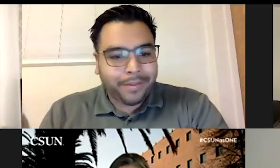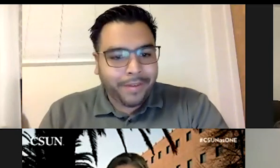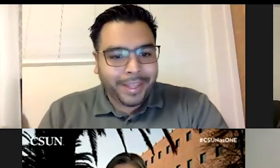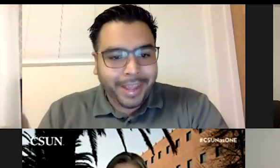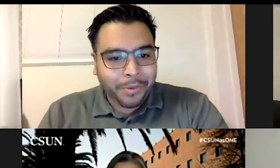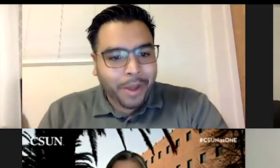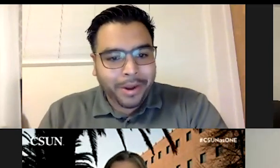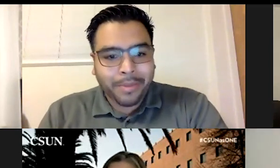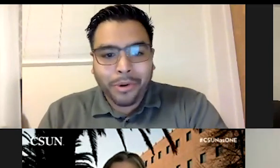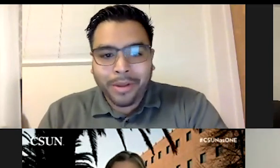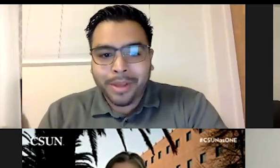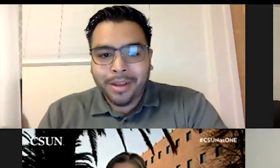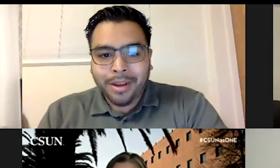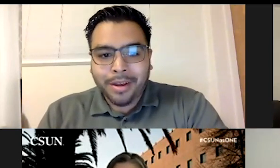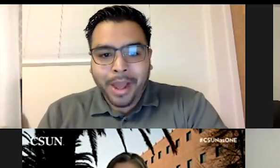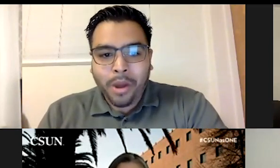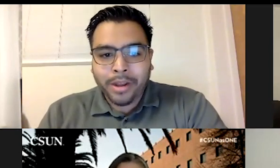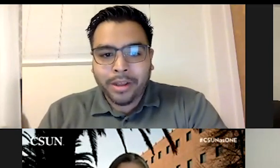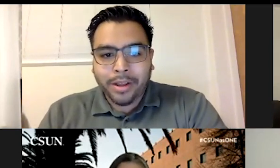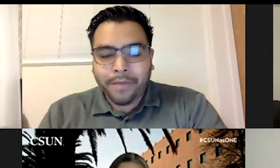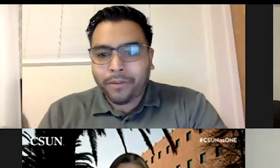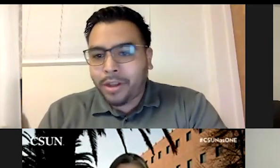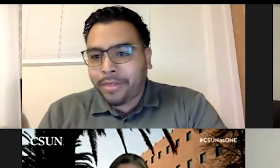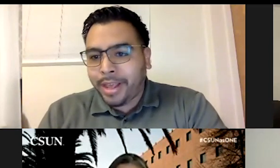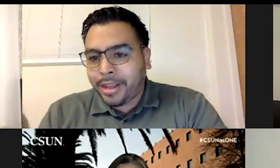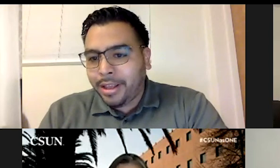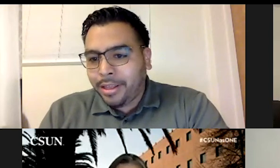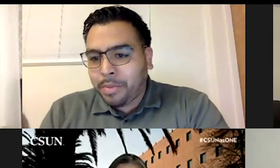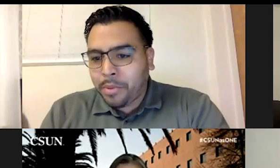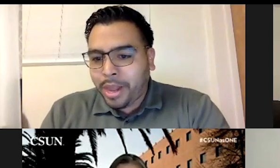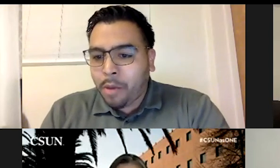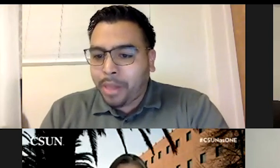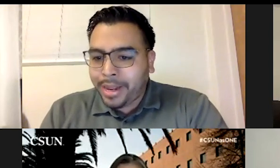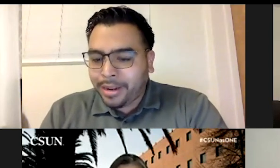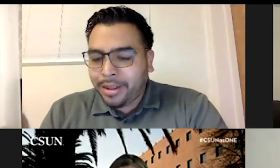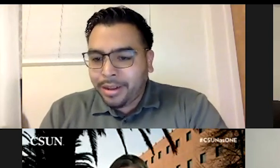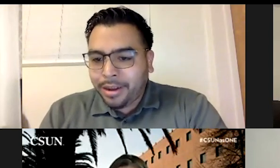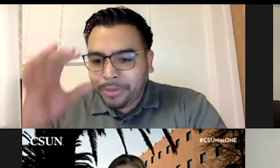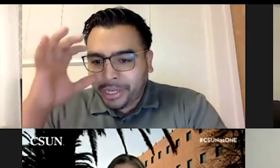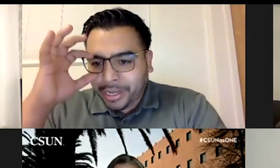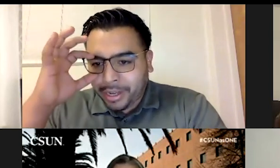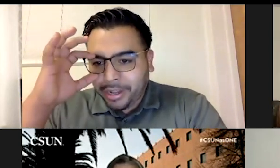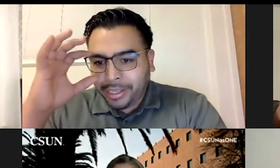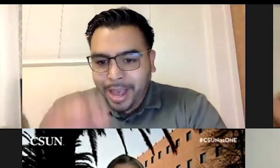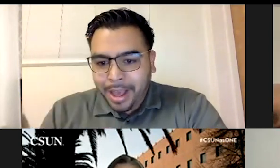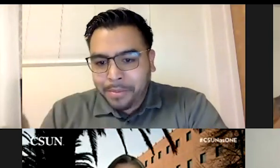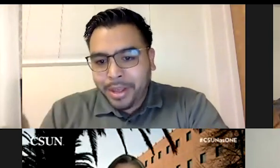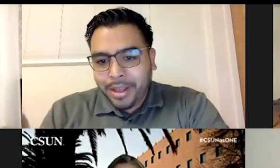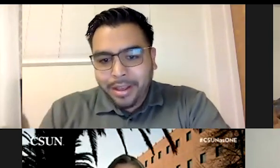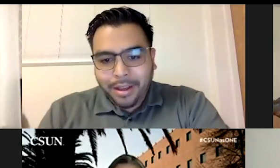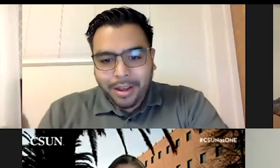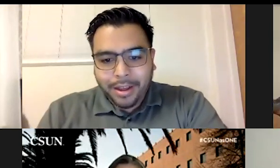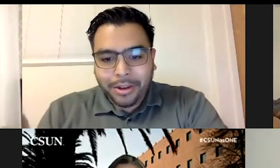can't believe it's 5:58 and we're wrapping up the program. And I want to first off thank the people that helped plan it, Jessica,